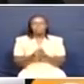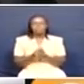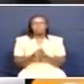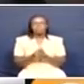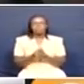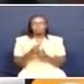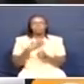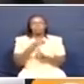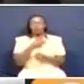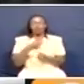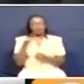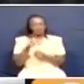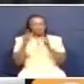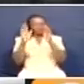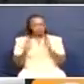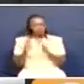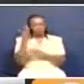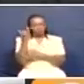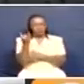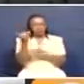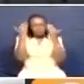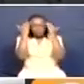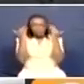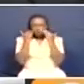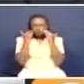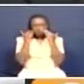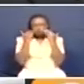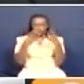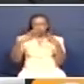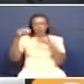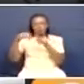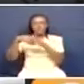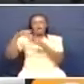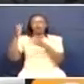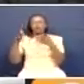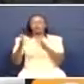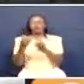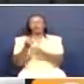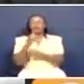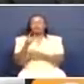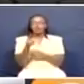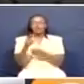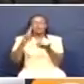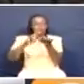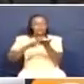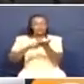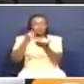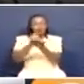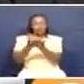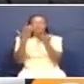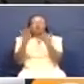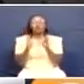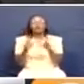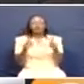My lord, that is important because this court had gone out of its way to ensure that its registry was open and its staff